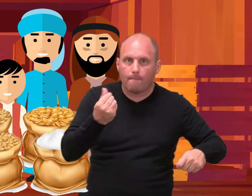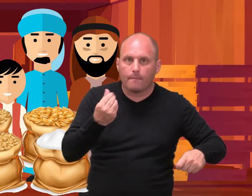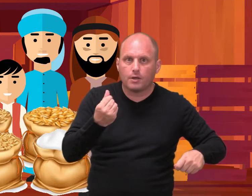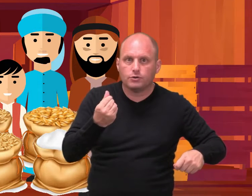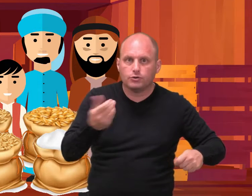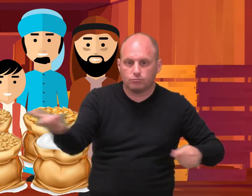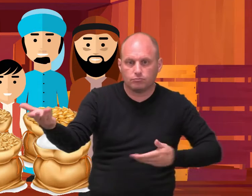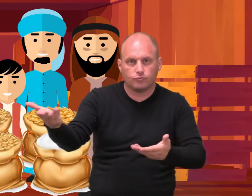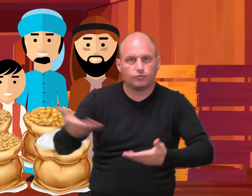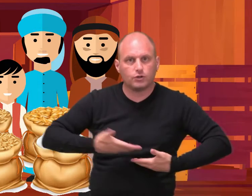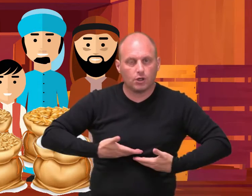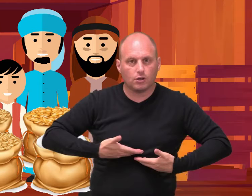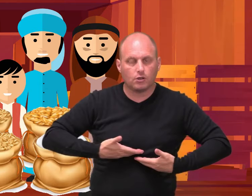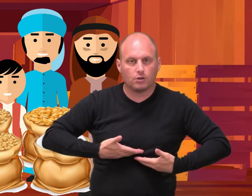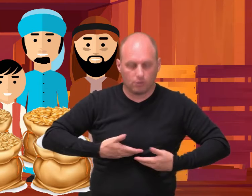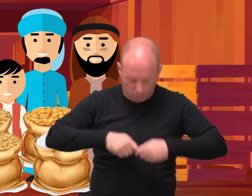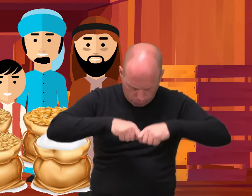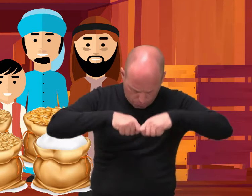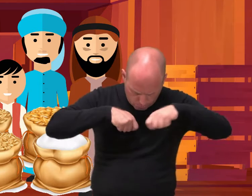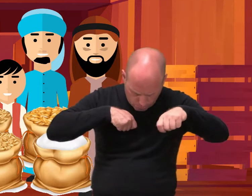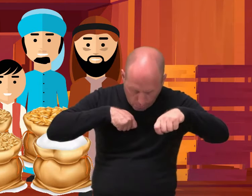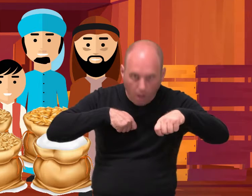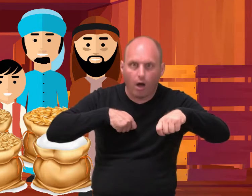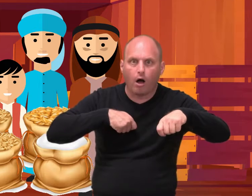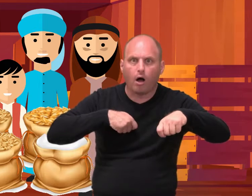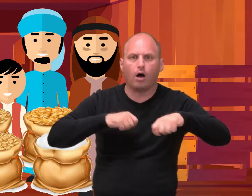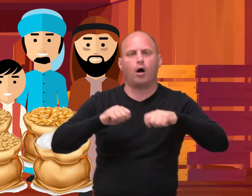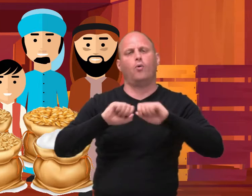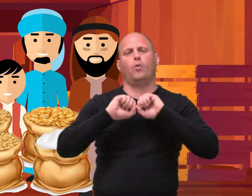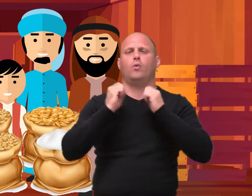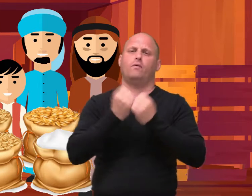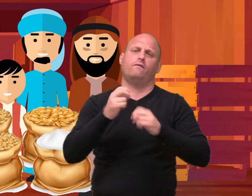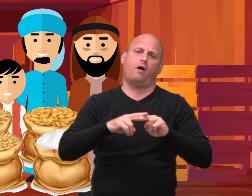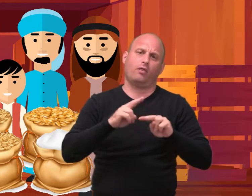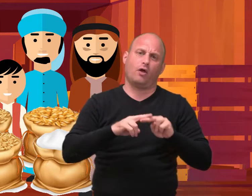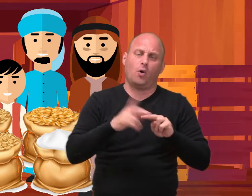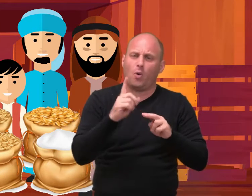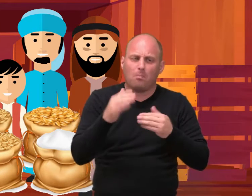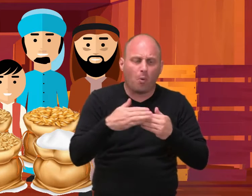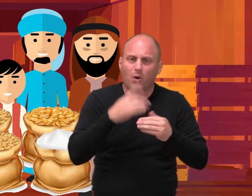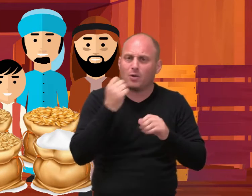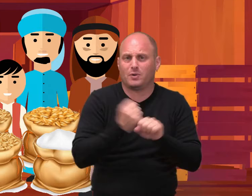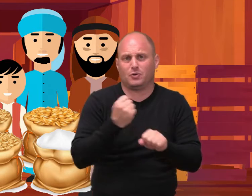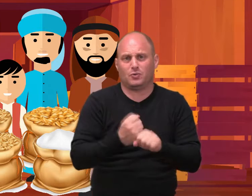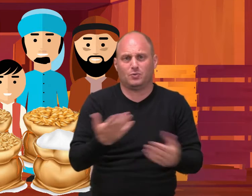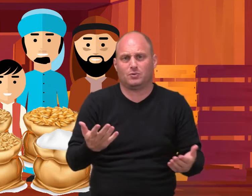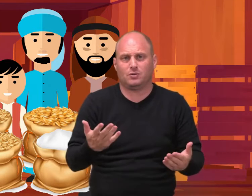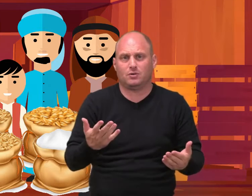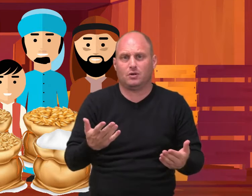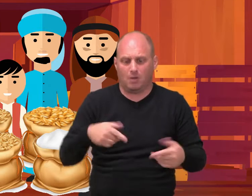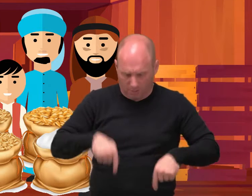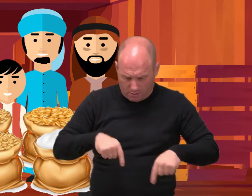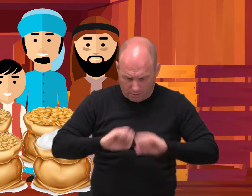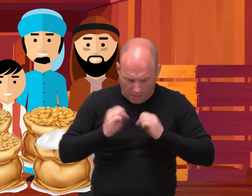them. They said, "O our father, what more can we desire? This our money has been returned to